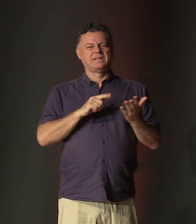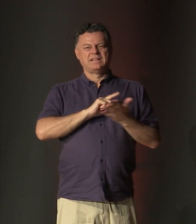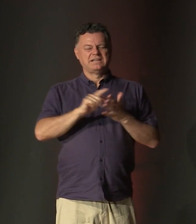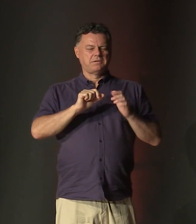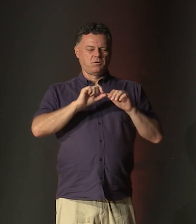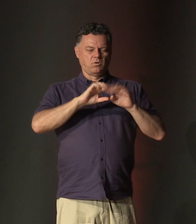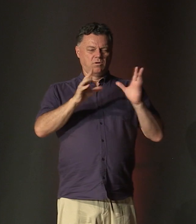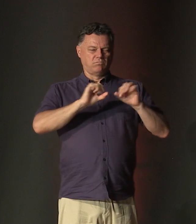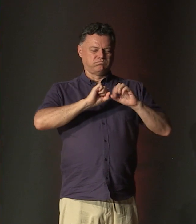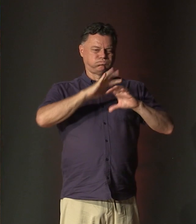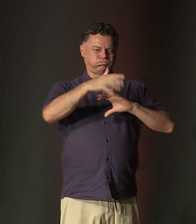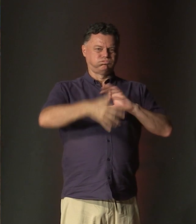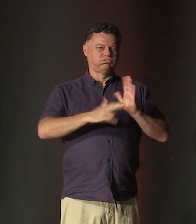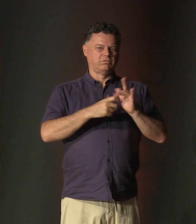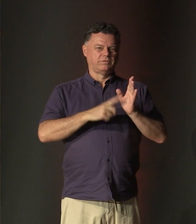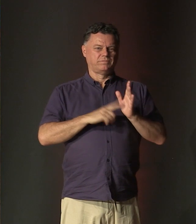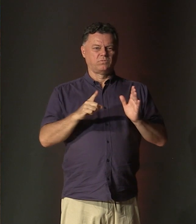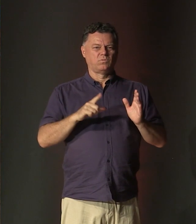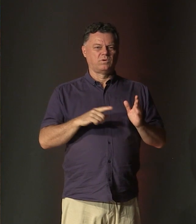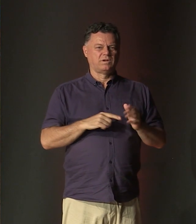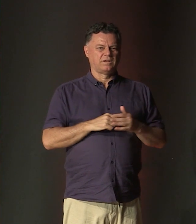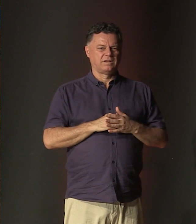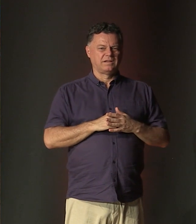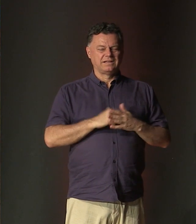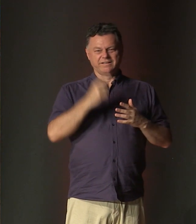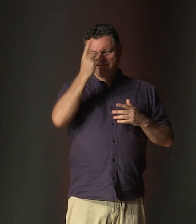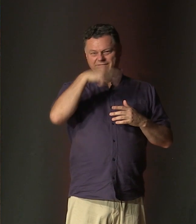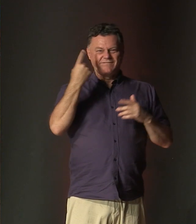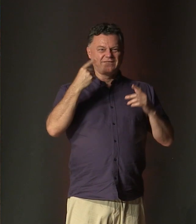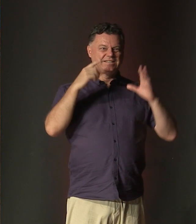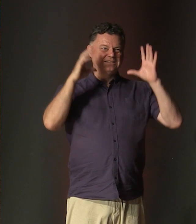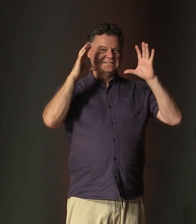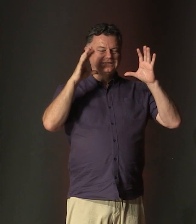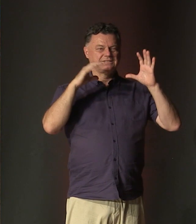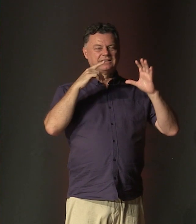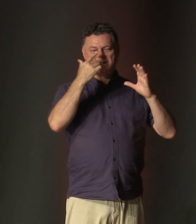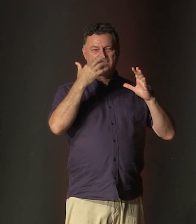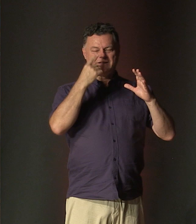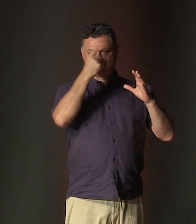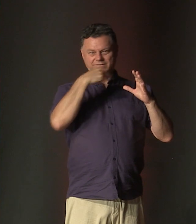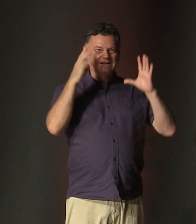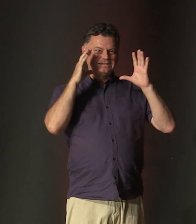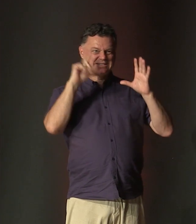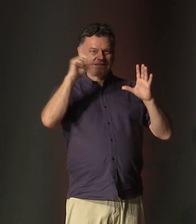for the ability to upload a headshot of yourself and see what you'd look like in 50 years.